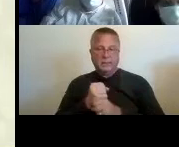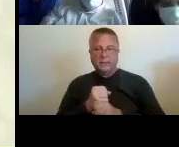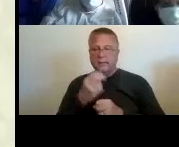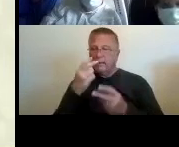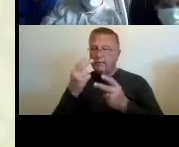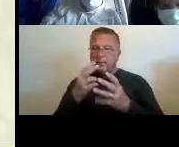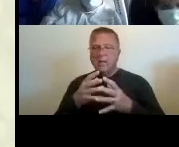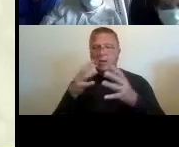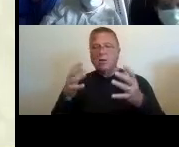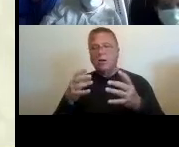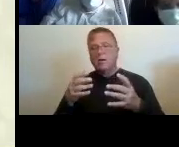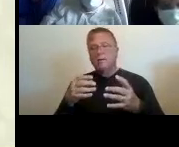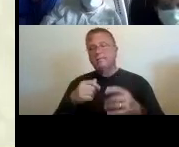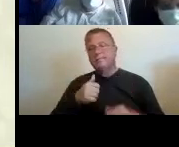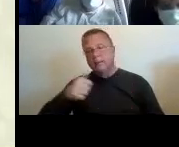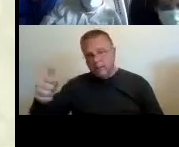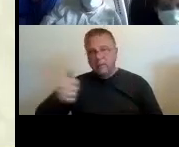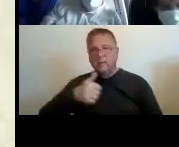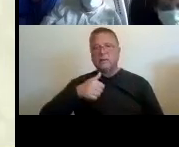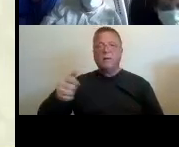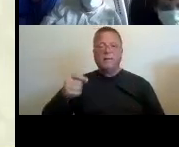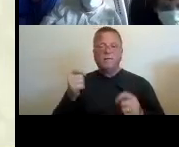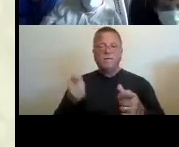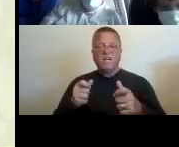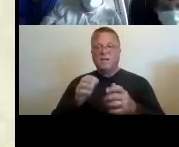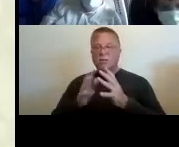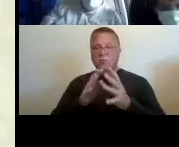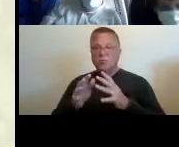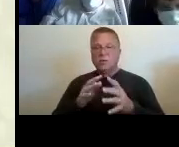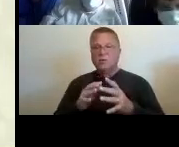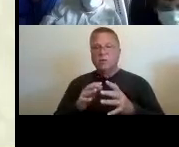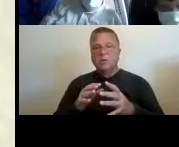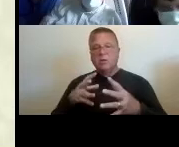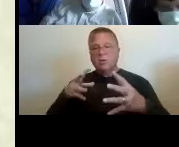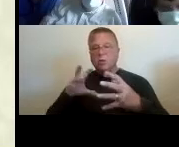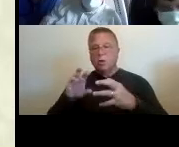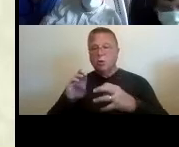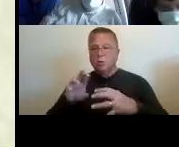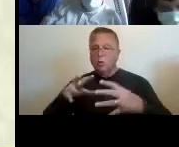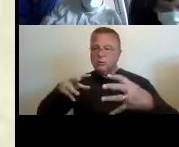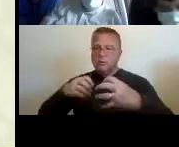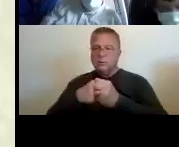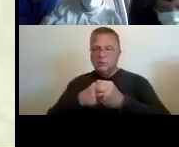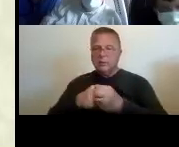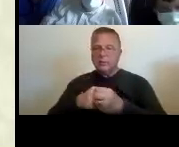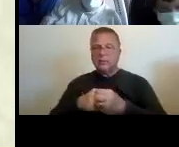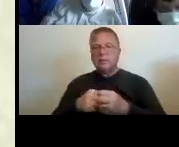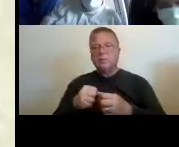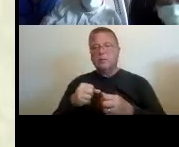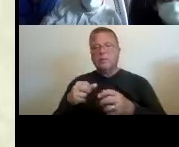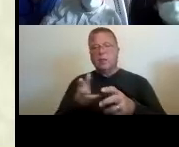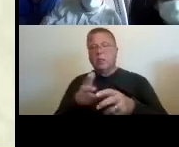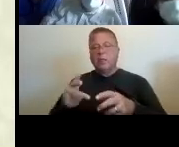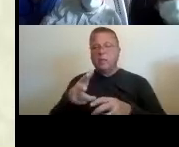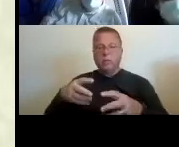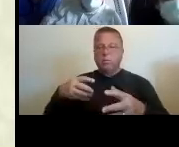of coming and going. And with fast traffic, actually, our cars have been smashed up down in the street with cars going out of control.